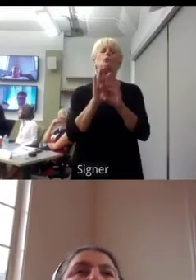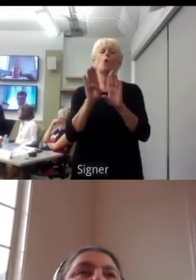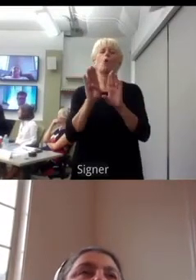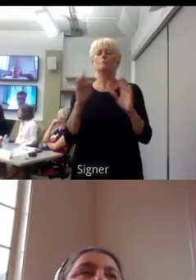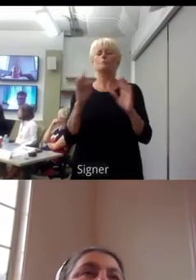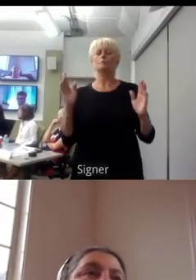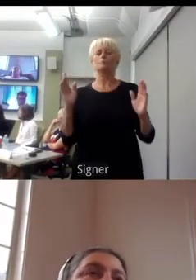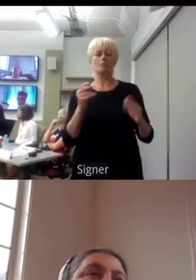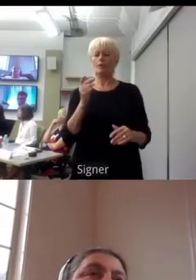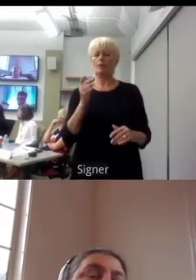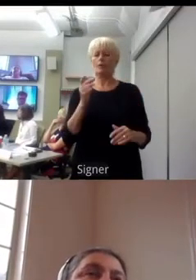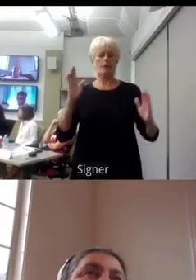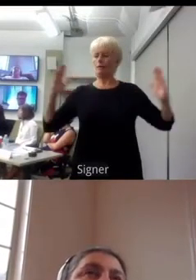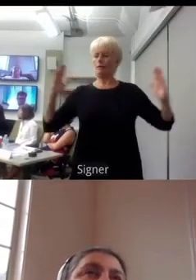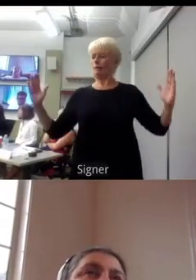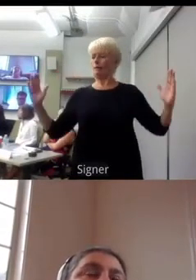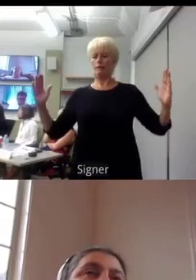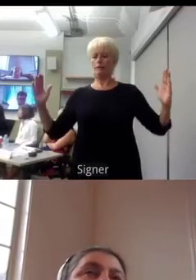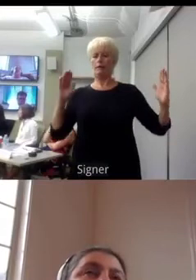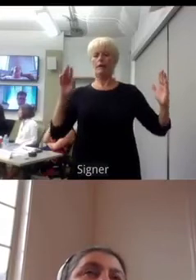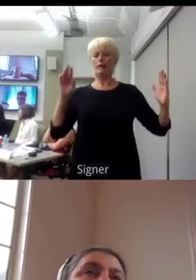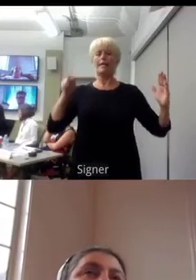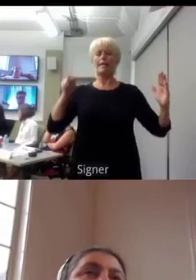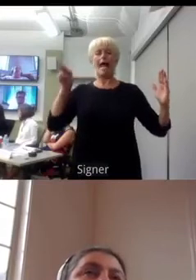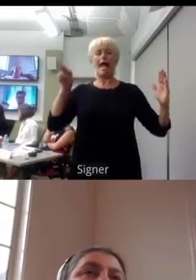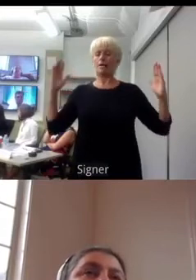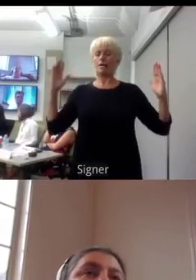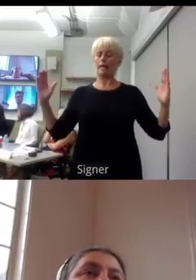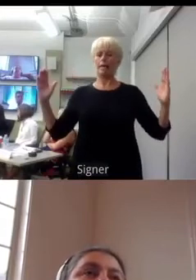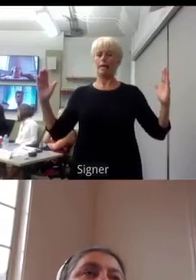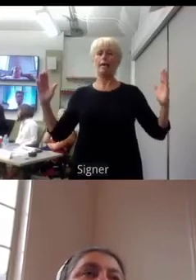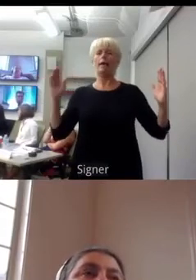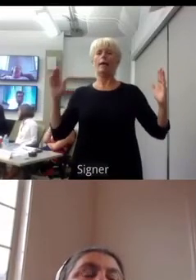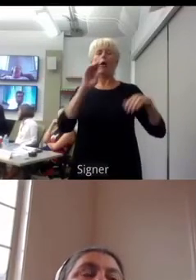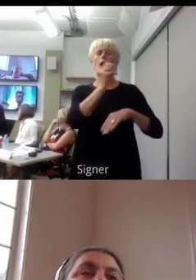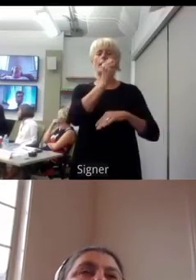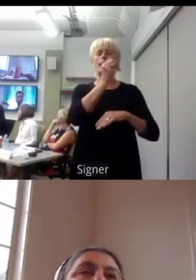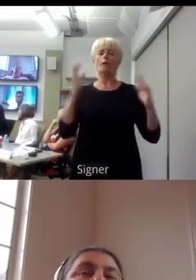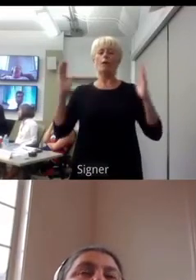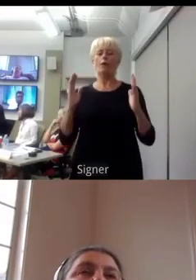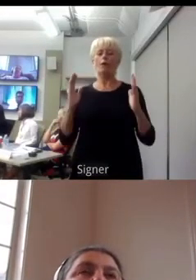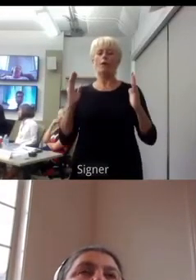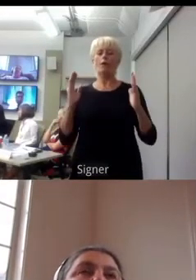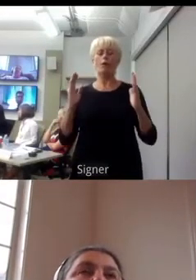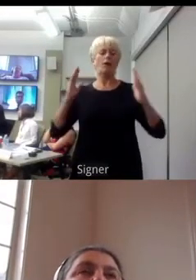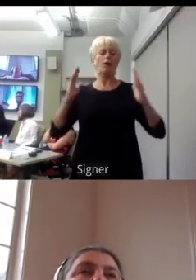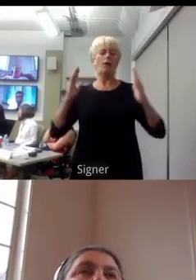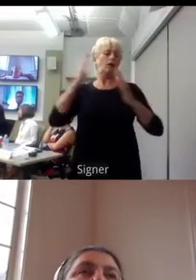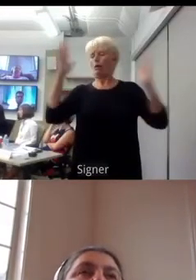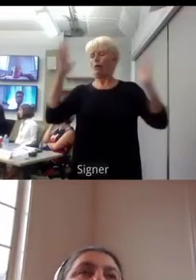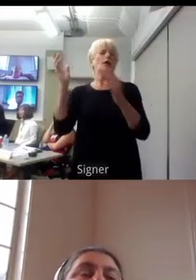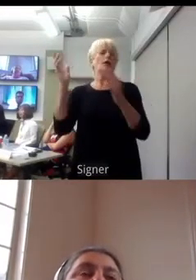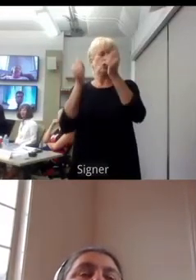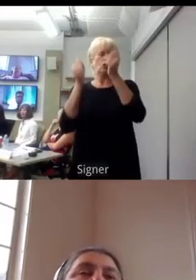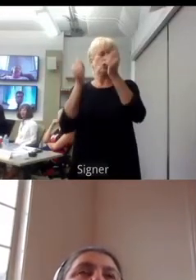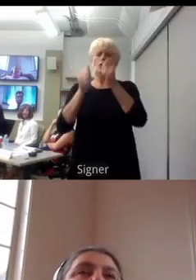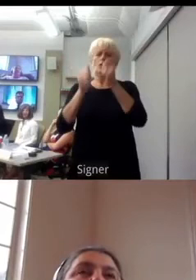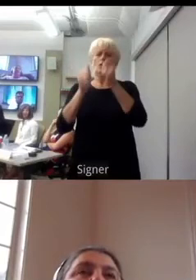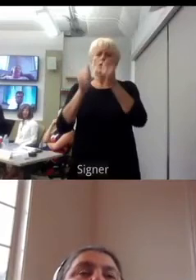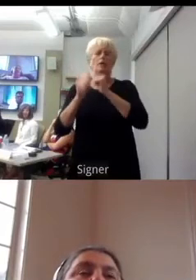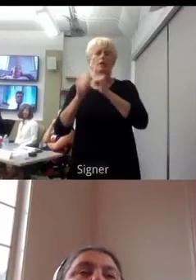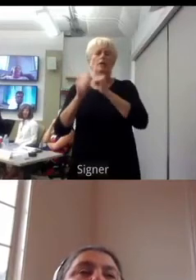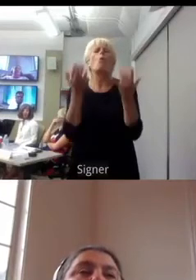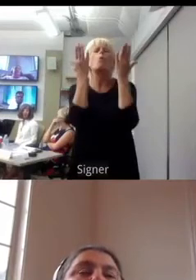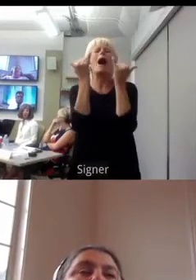Building Code it's 860, and in the municipal standards it's 900 or 950? Why are these numbers all different? And that's very confusing